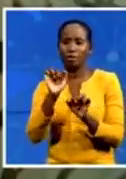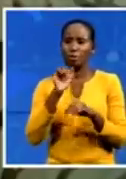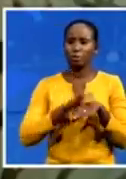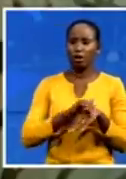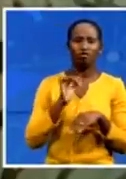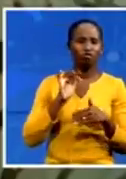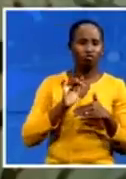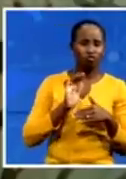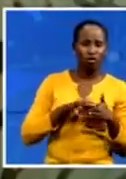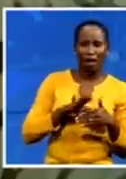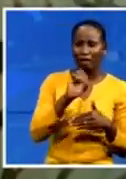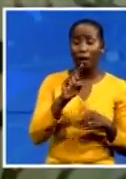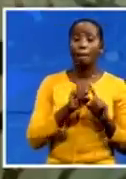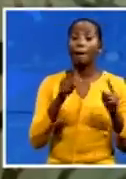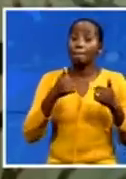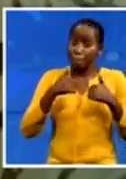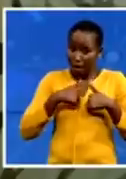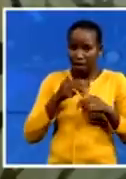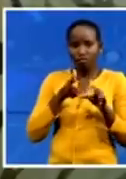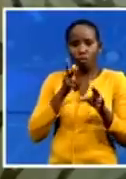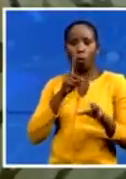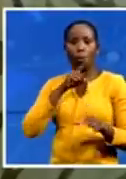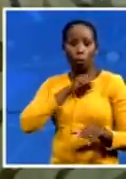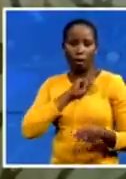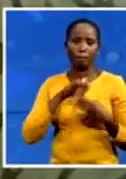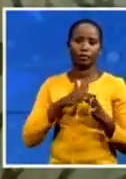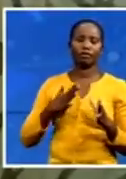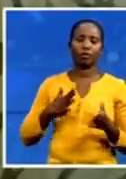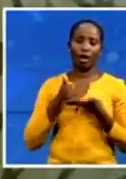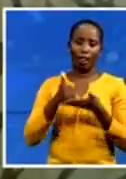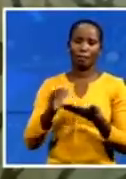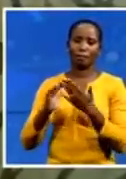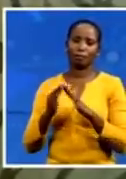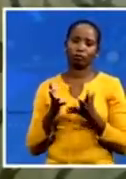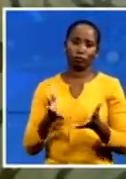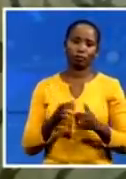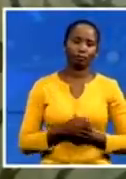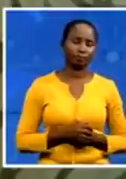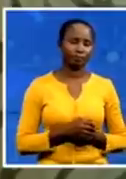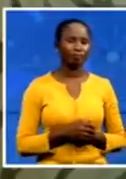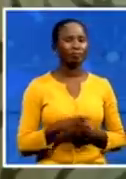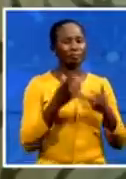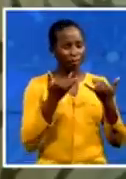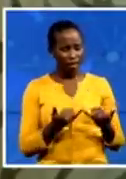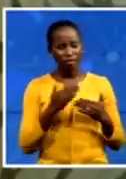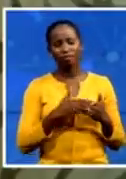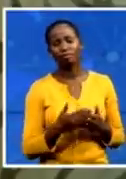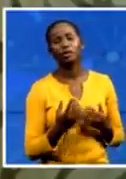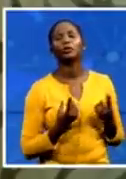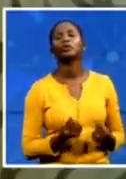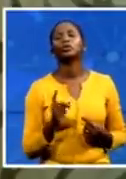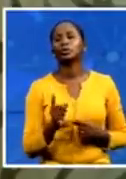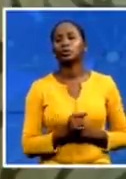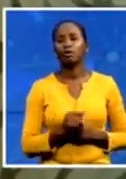communities. You talk about fulfilling other avenues. I mean, what's the next step for Mbali Ntuli, and what do you think about our current